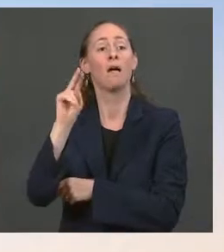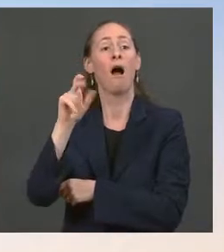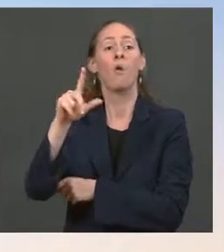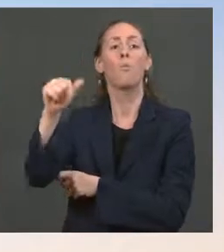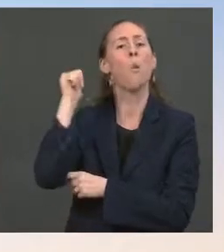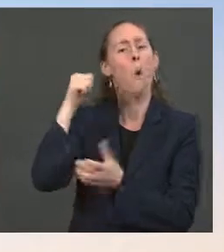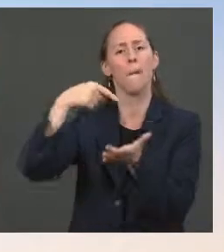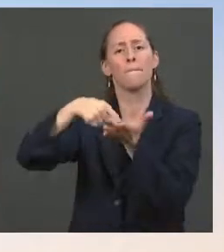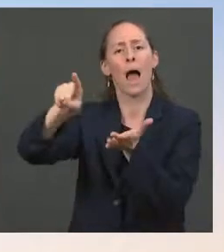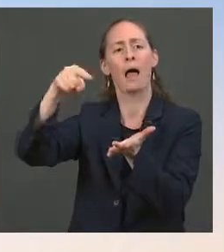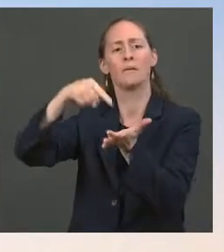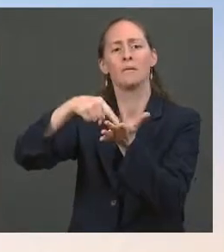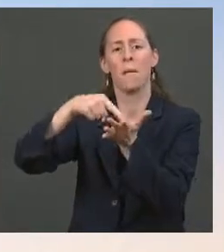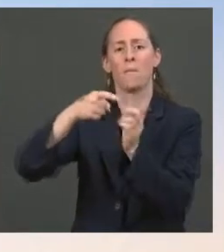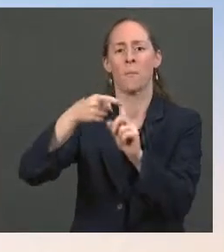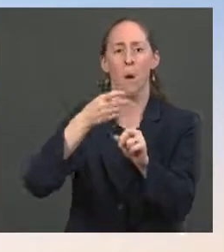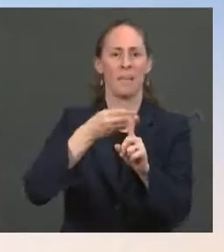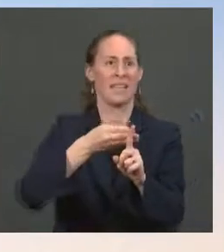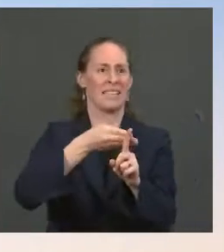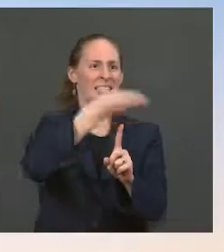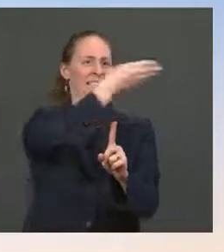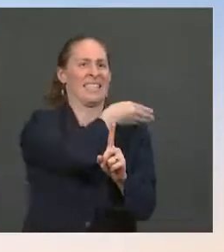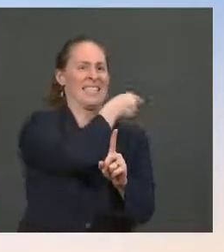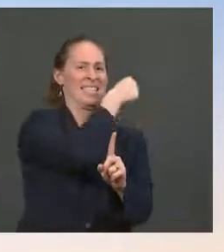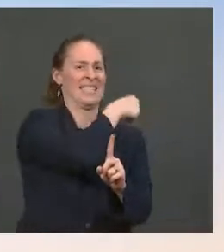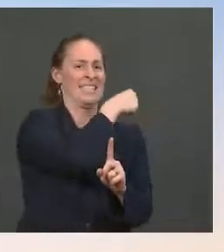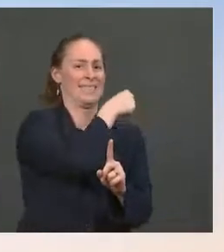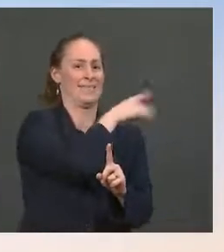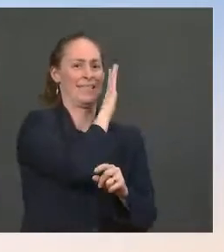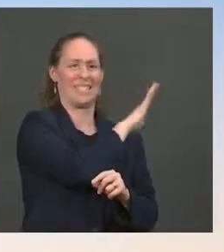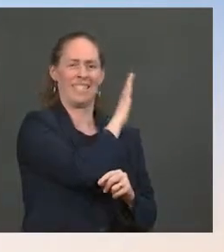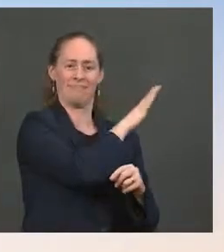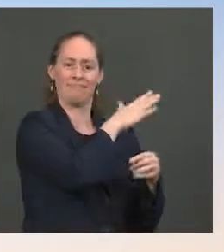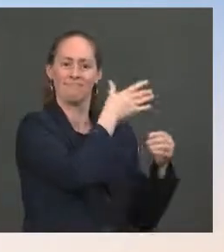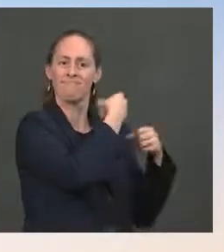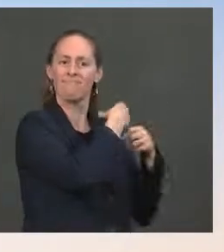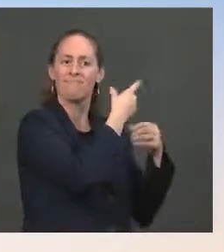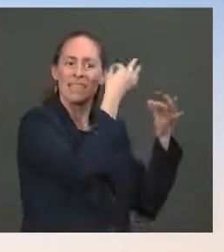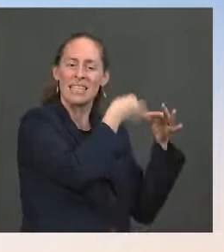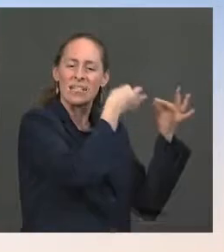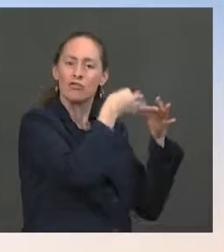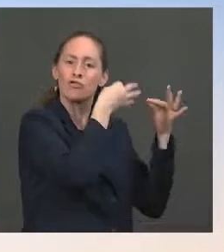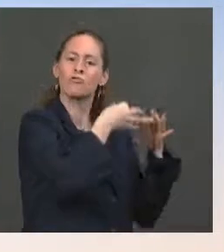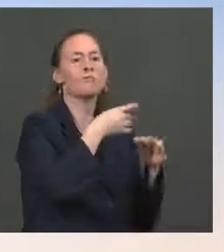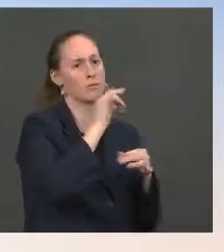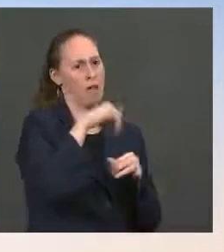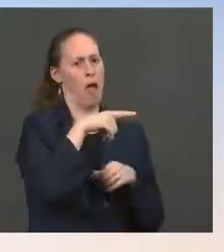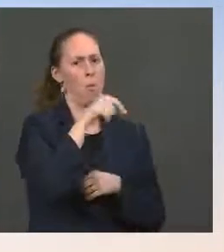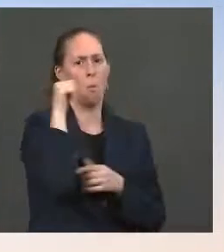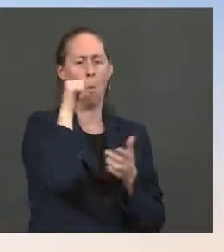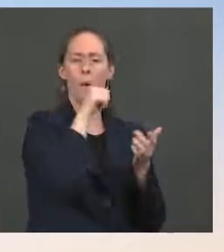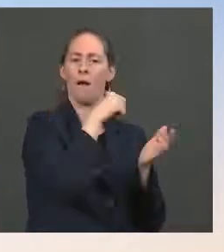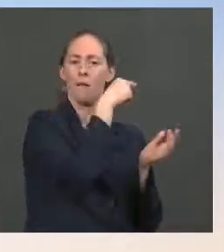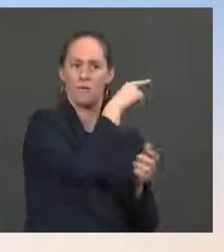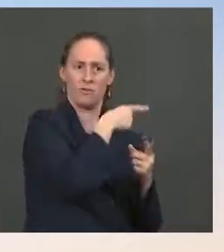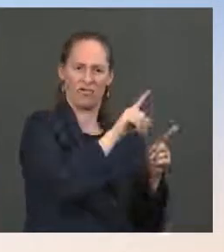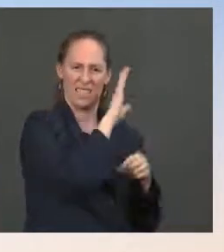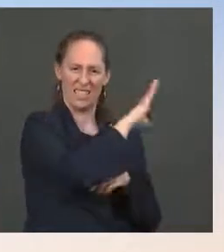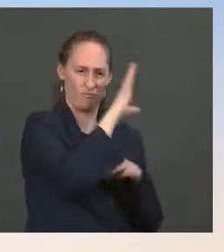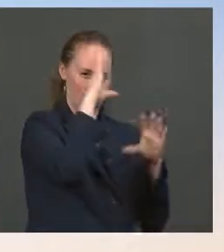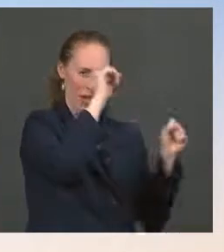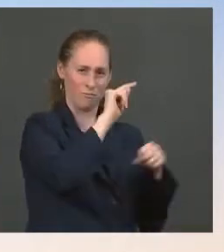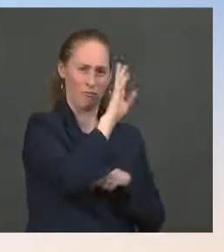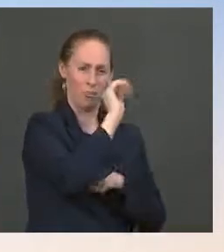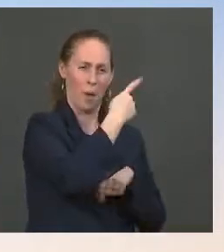were rung up under his leadership when he was in the Senate, still continues to be, of course, and when Trump was president. The debt limit is about paying